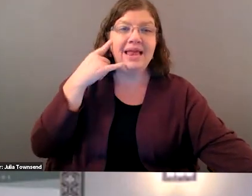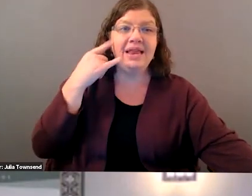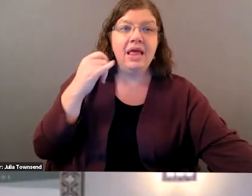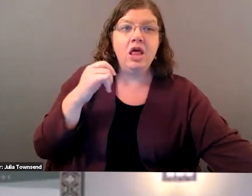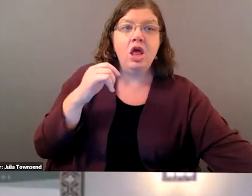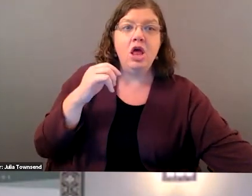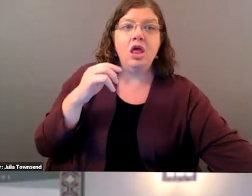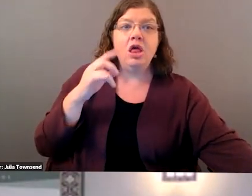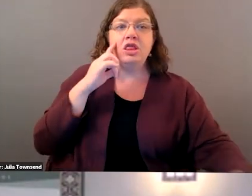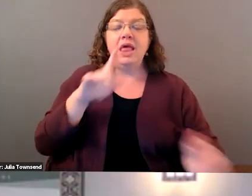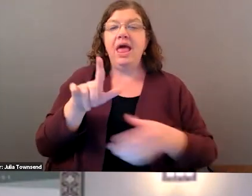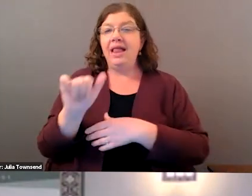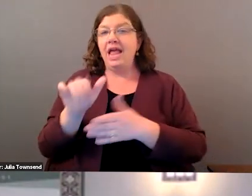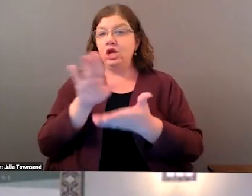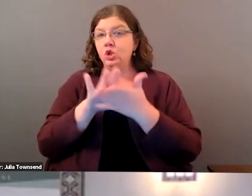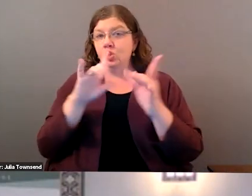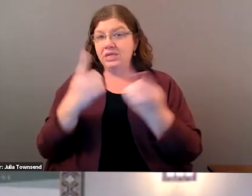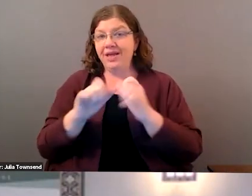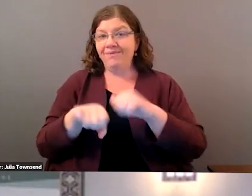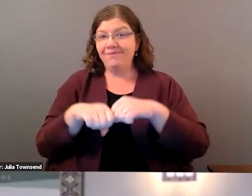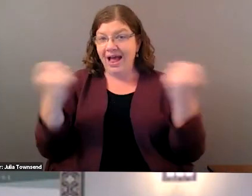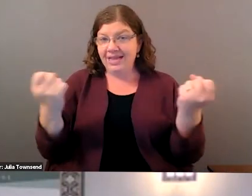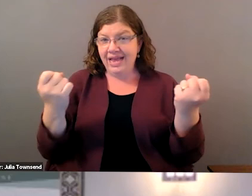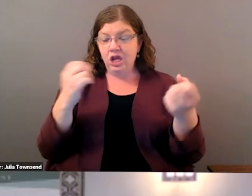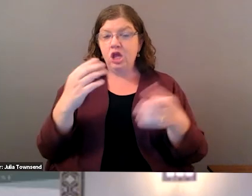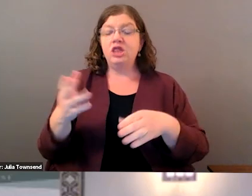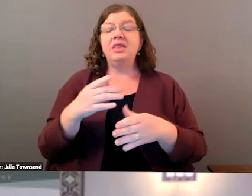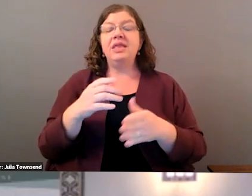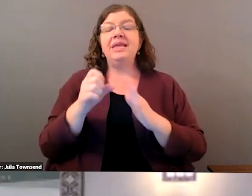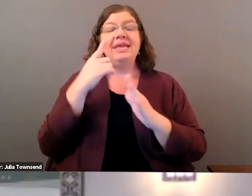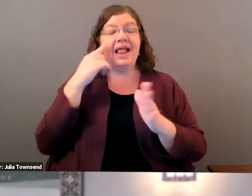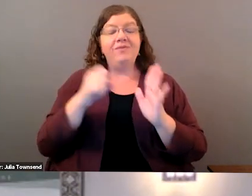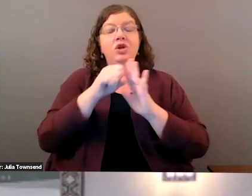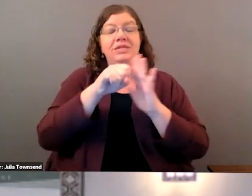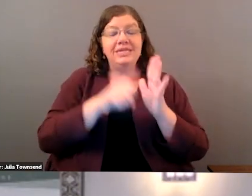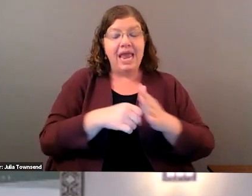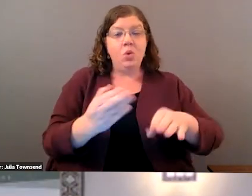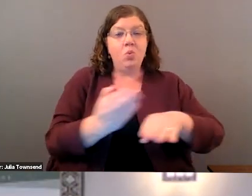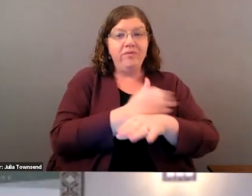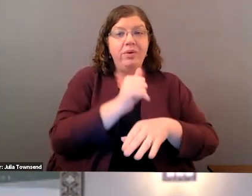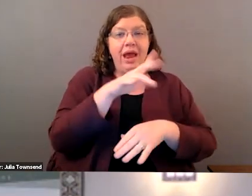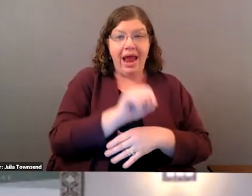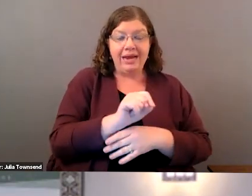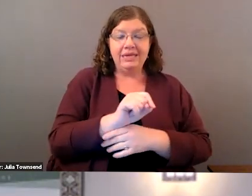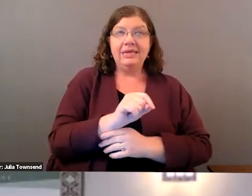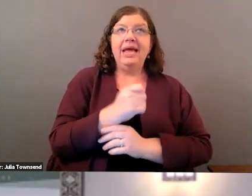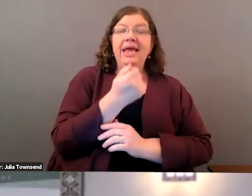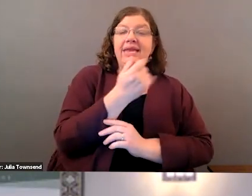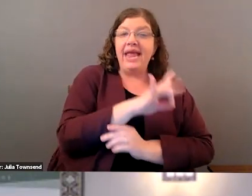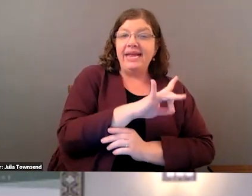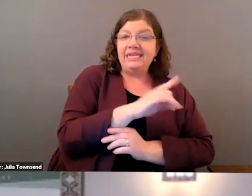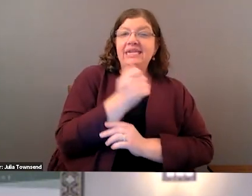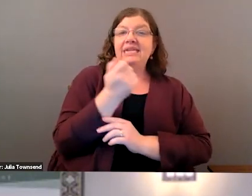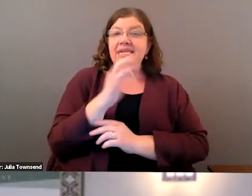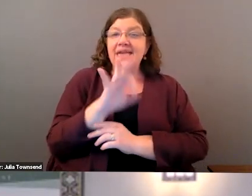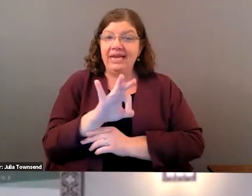Finance Reform Act in its 2018, 19, and 1920 LCAP